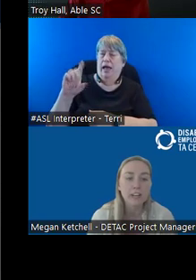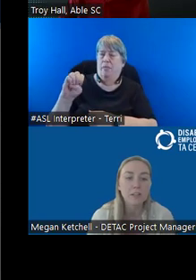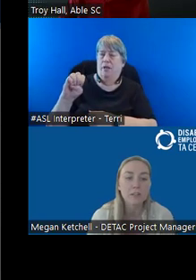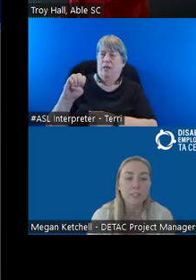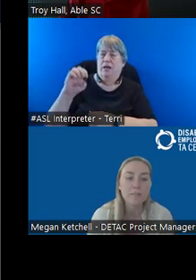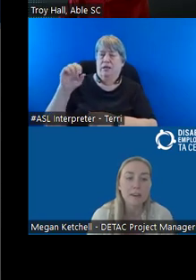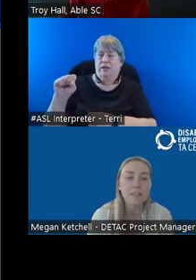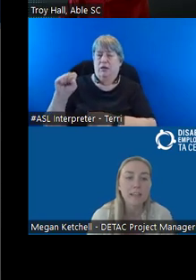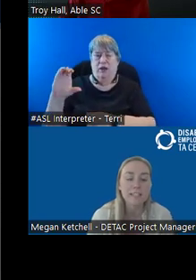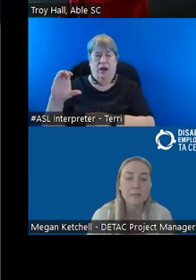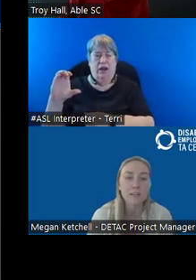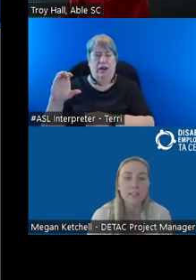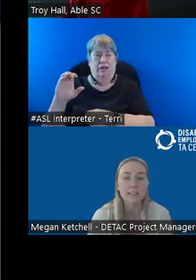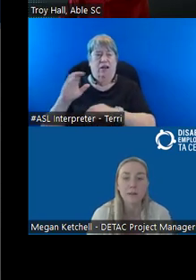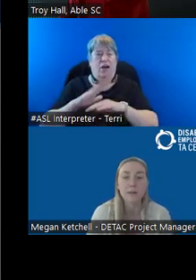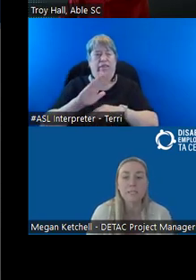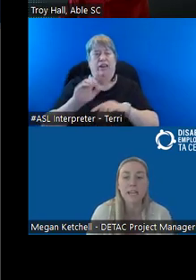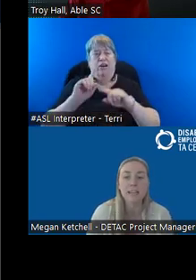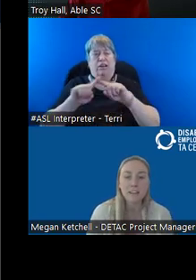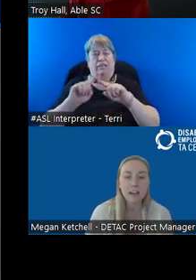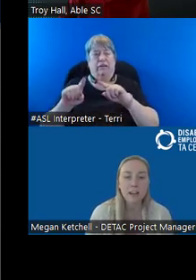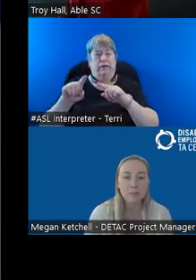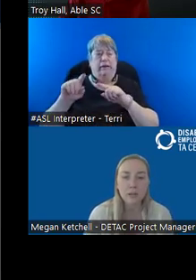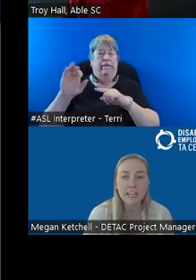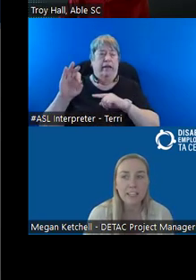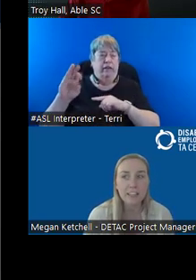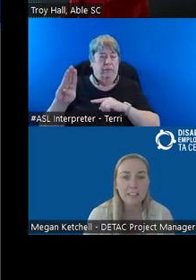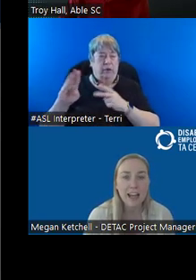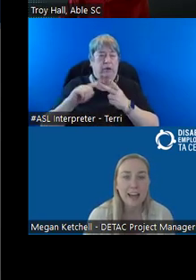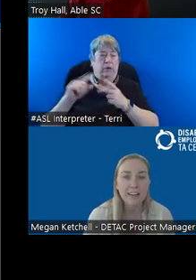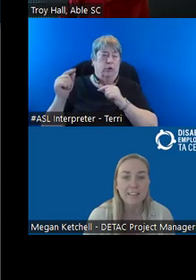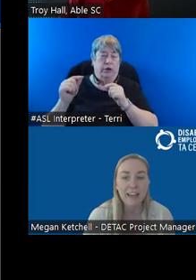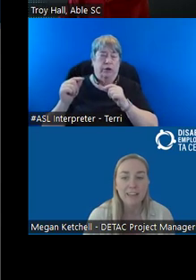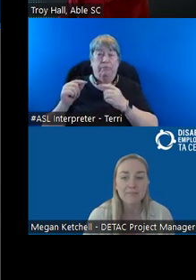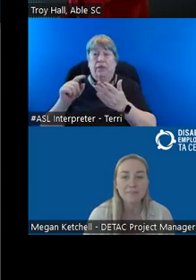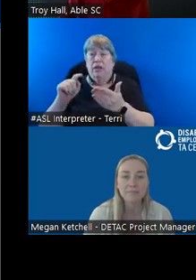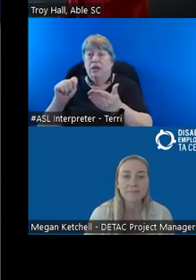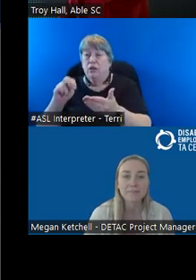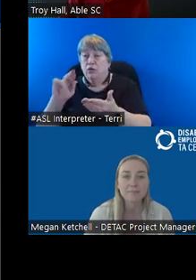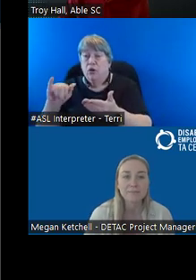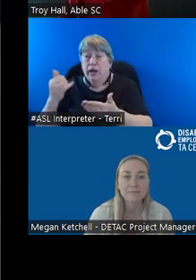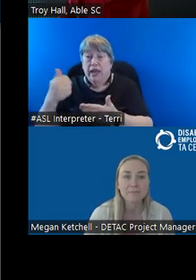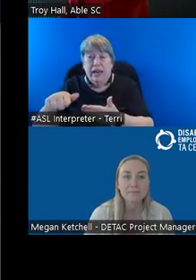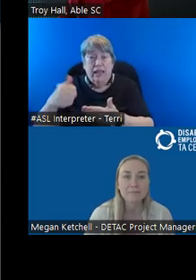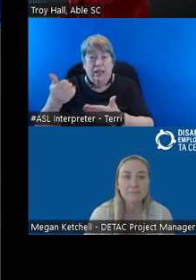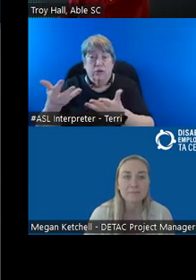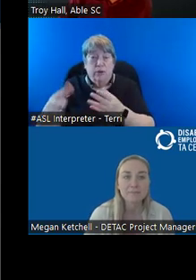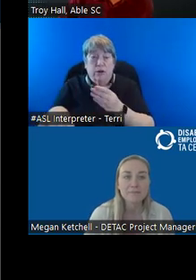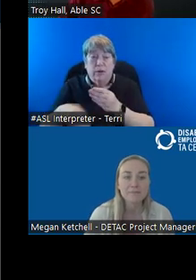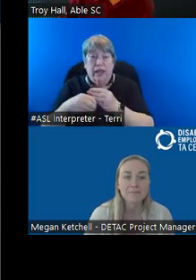media channels or email lists, as well as on their website. Troy, anything else to add on that?